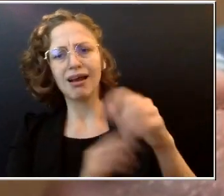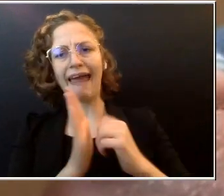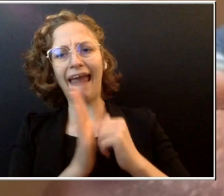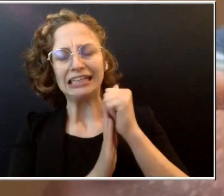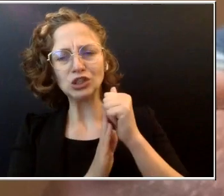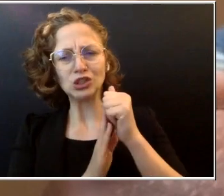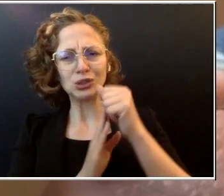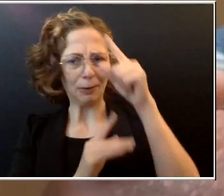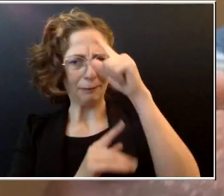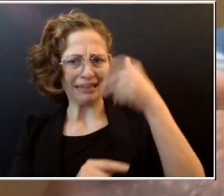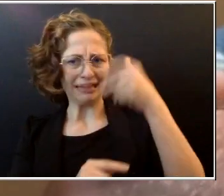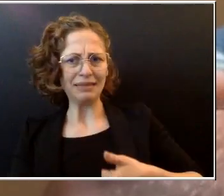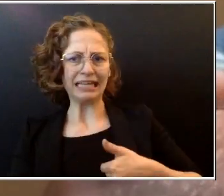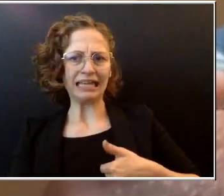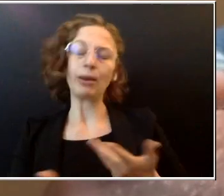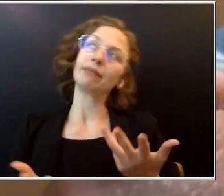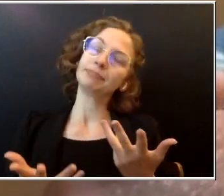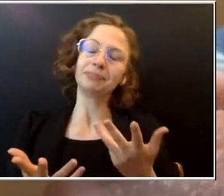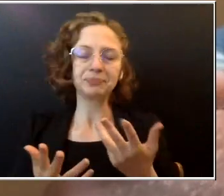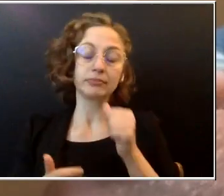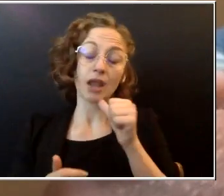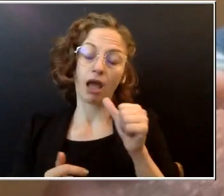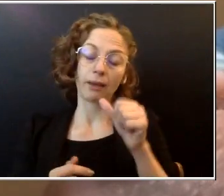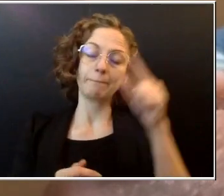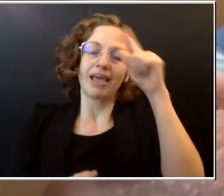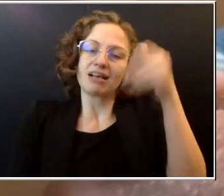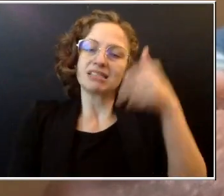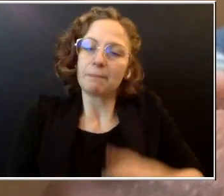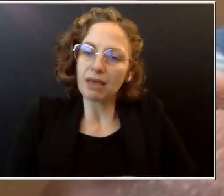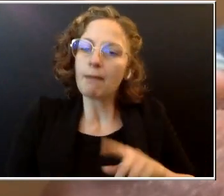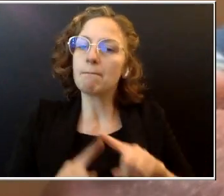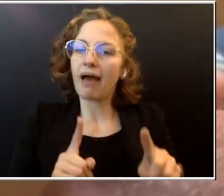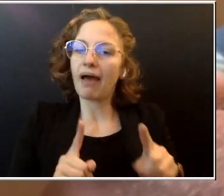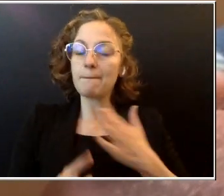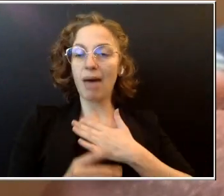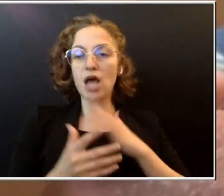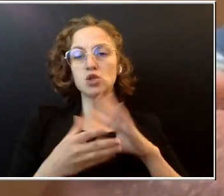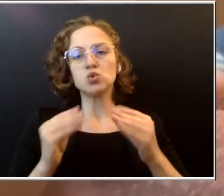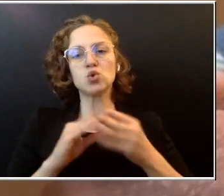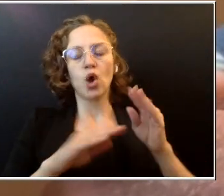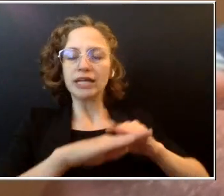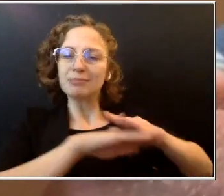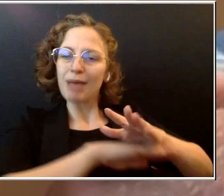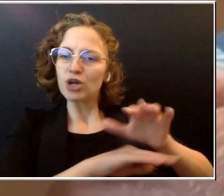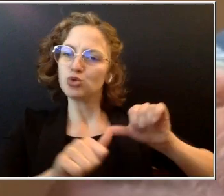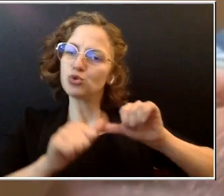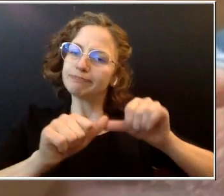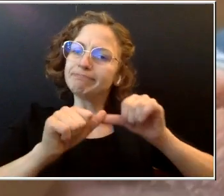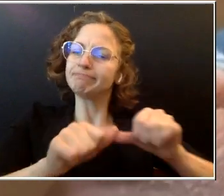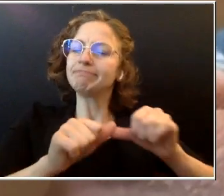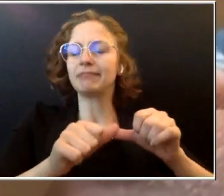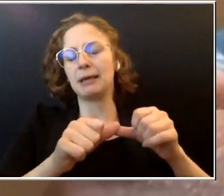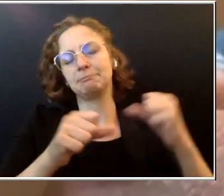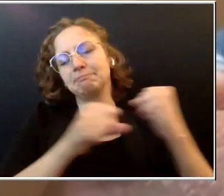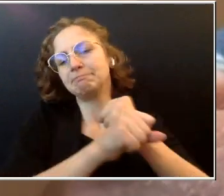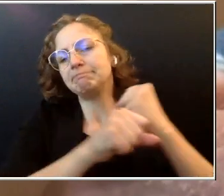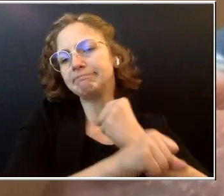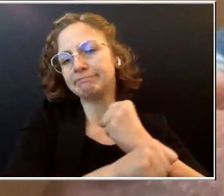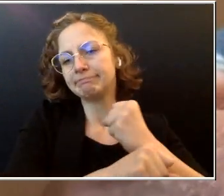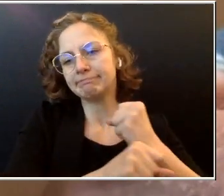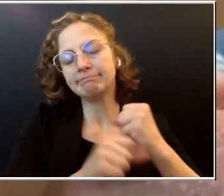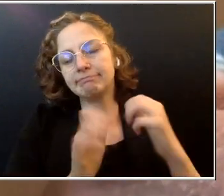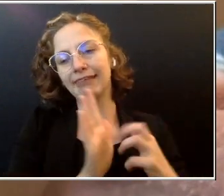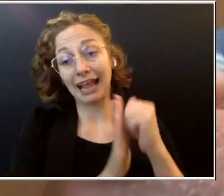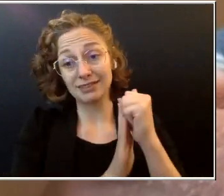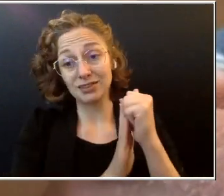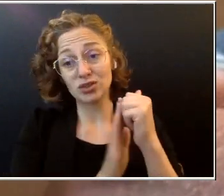themselves checked or decided to keep fighting because they were inspired by my story. So just after a certain point, like I said, it became